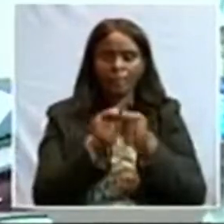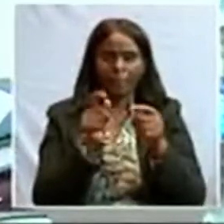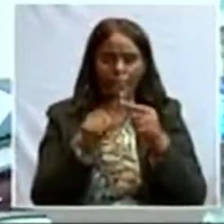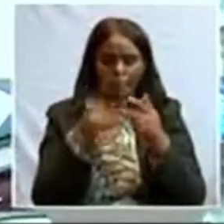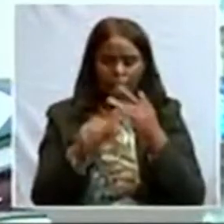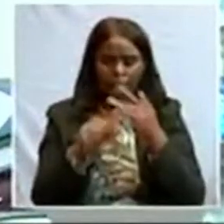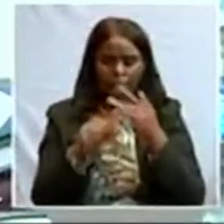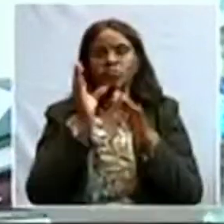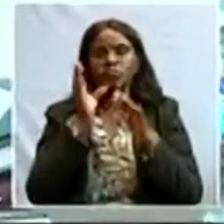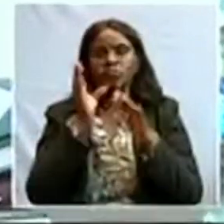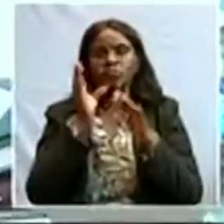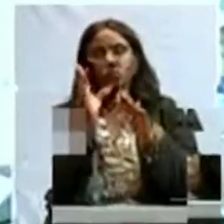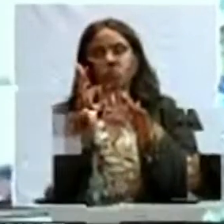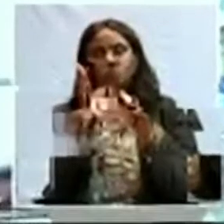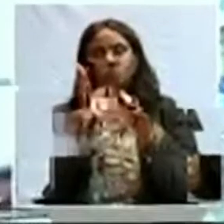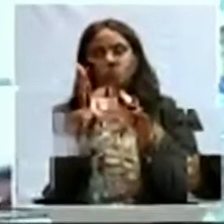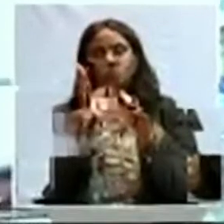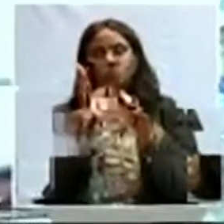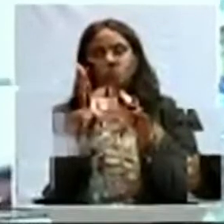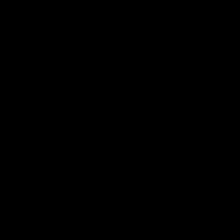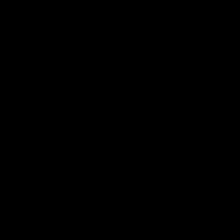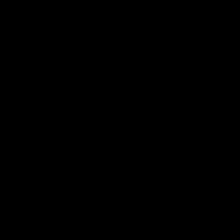as indicated, these funds